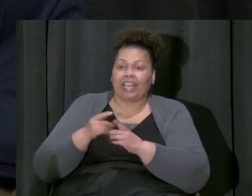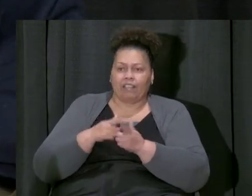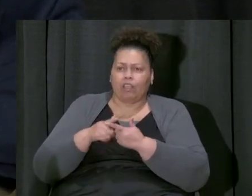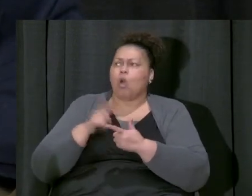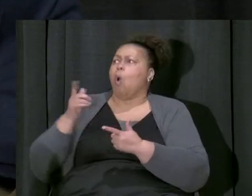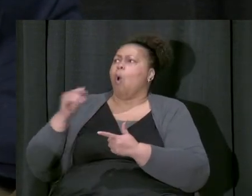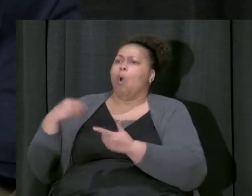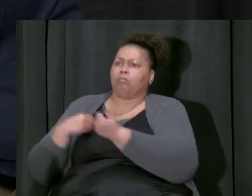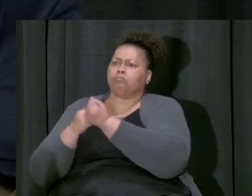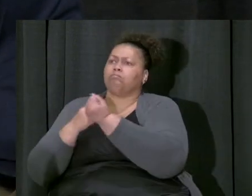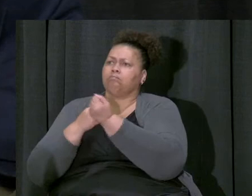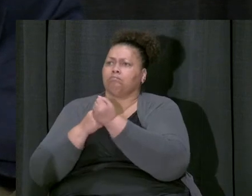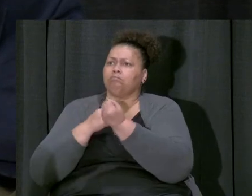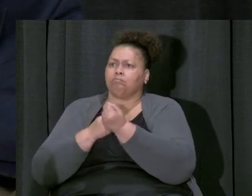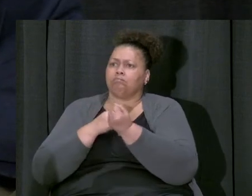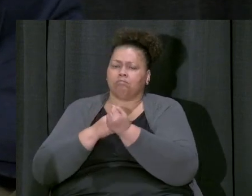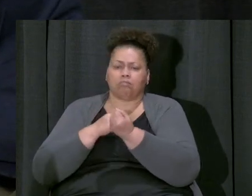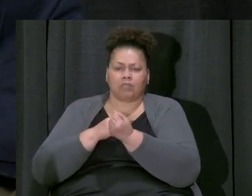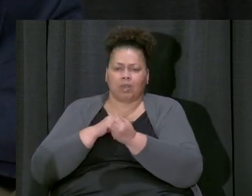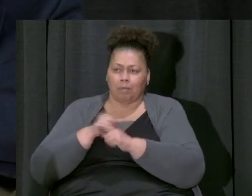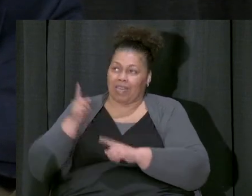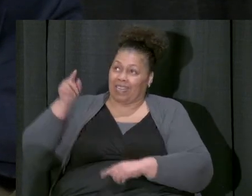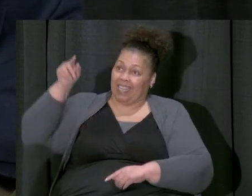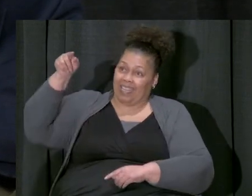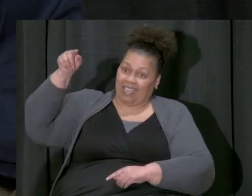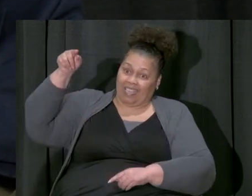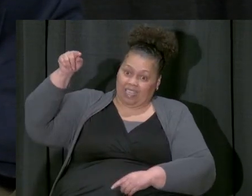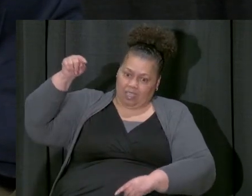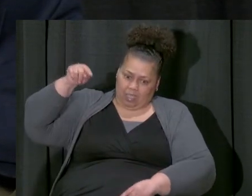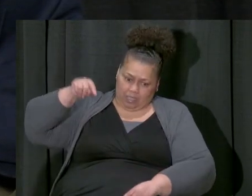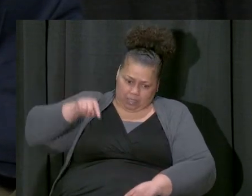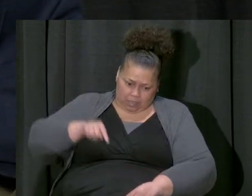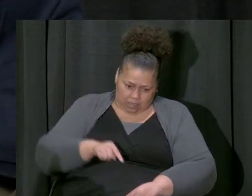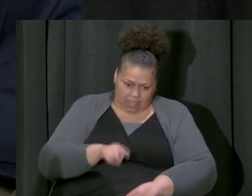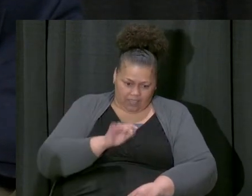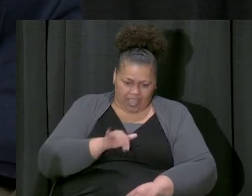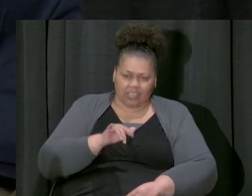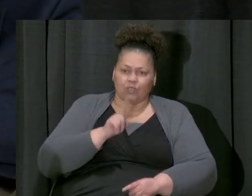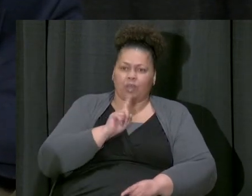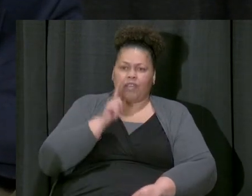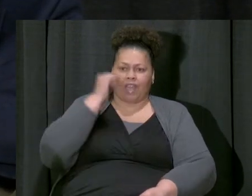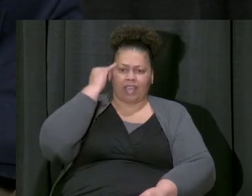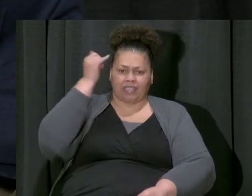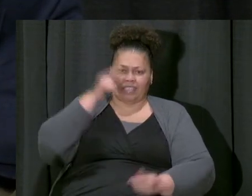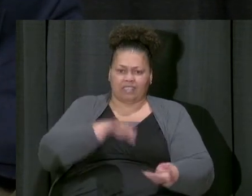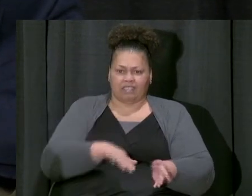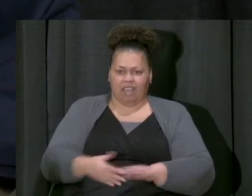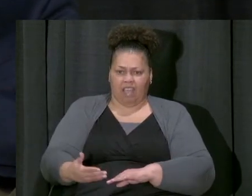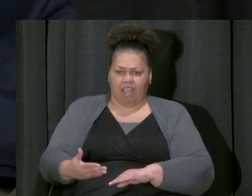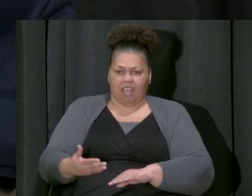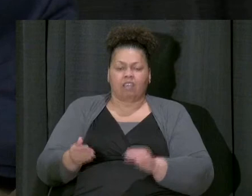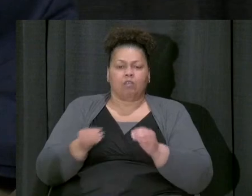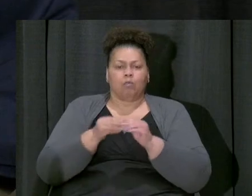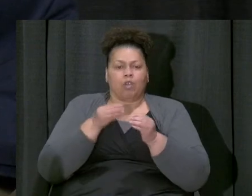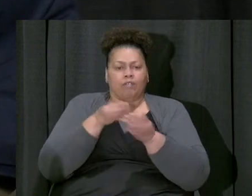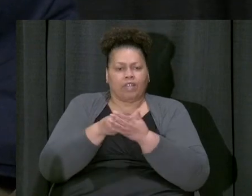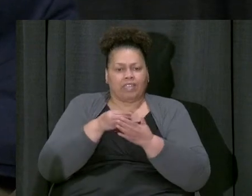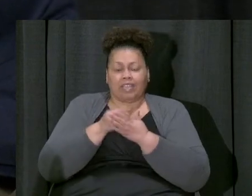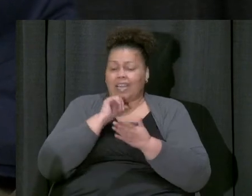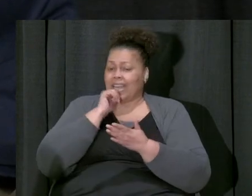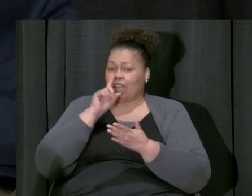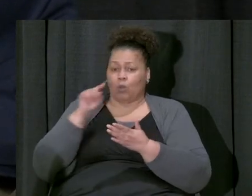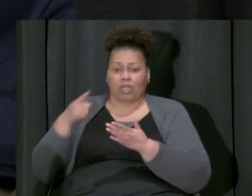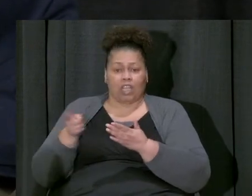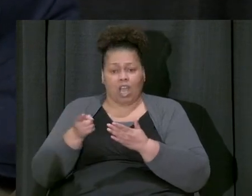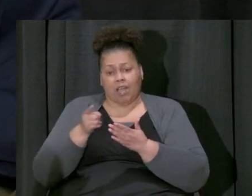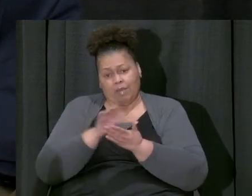in this Valley of Death. Right. More funding, more emphasis on not just getting a paper, not just getting a